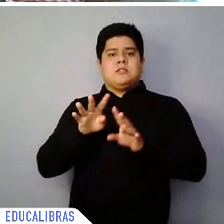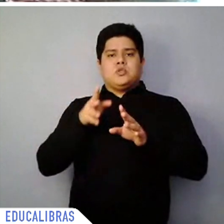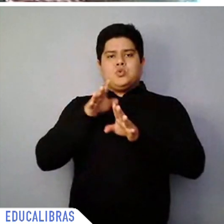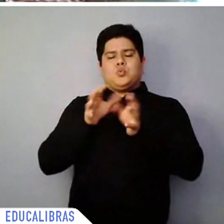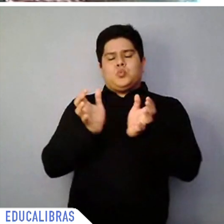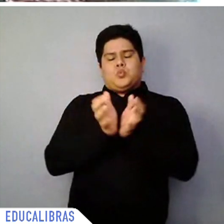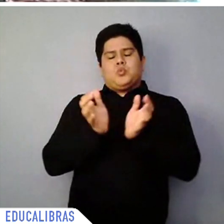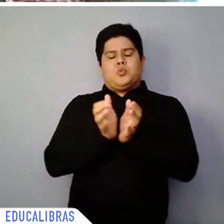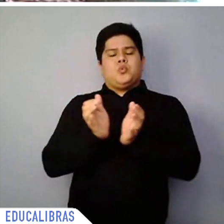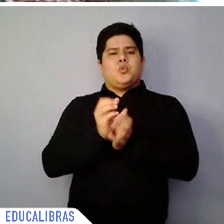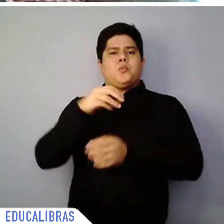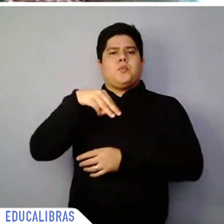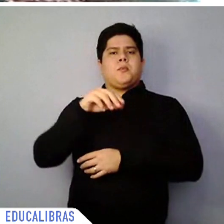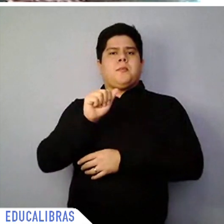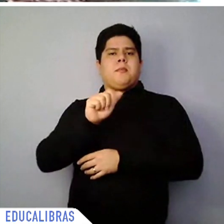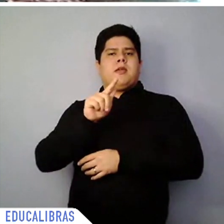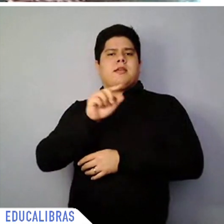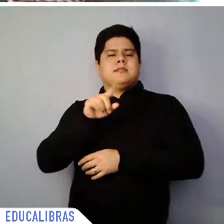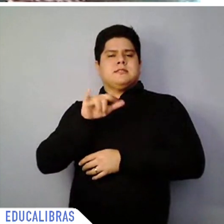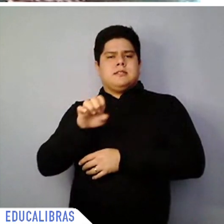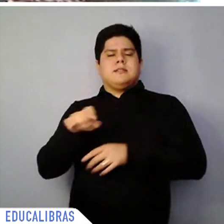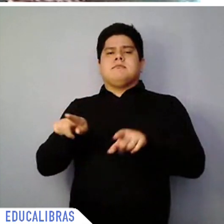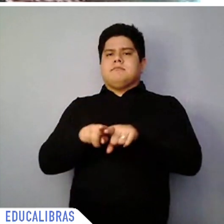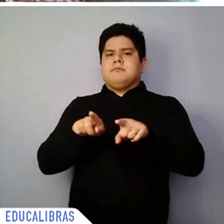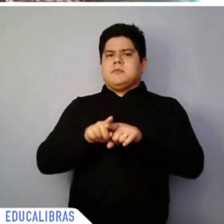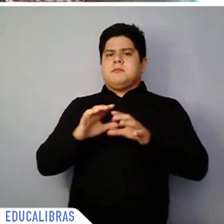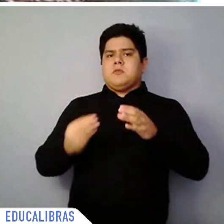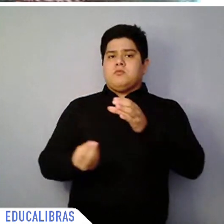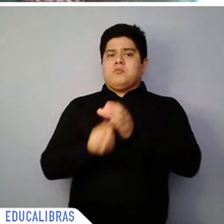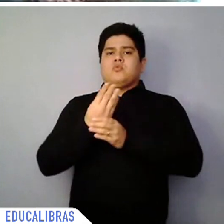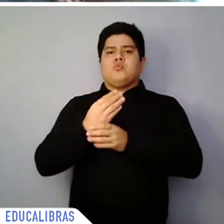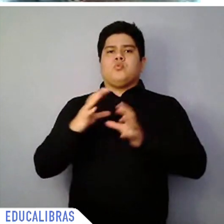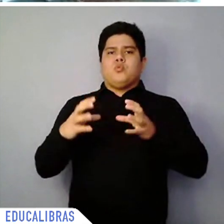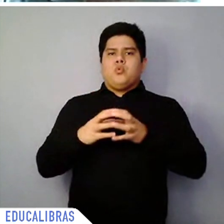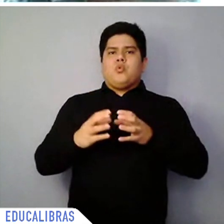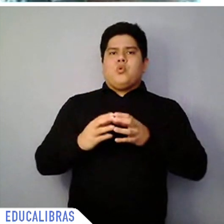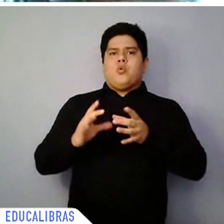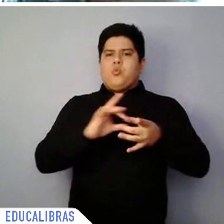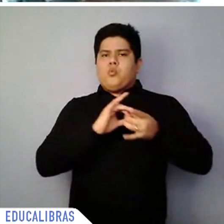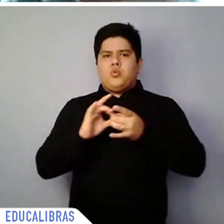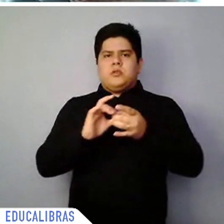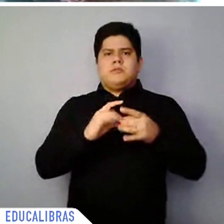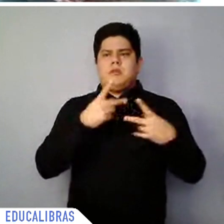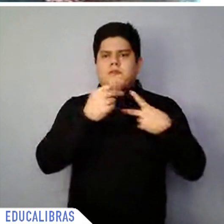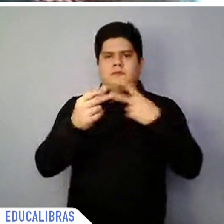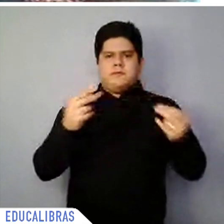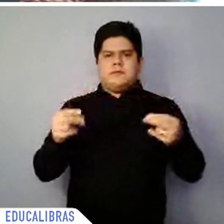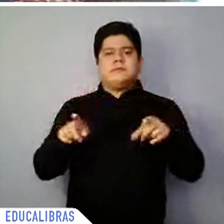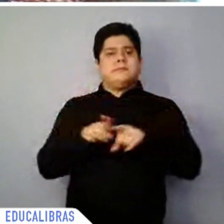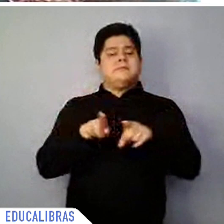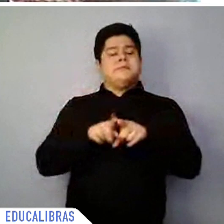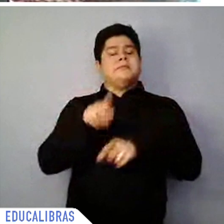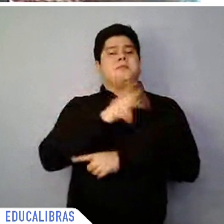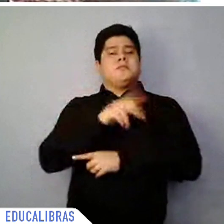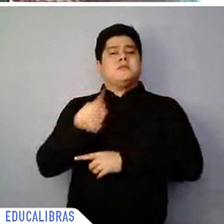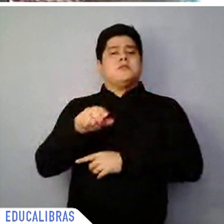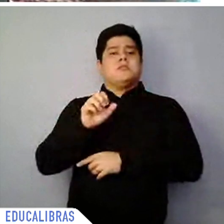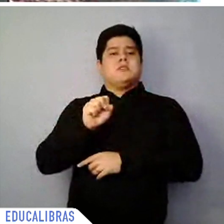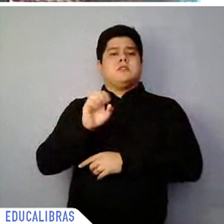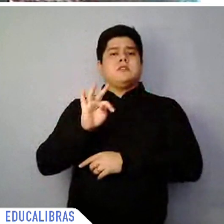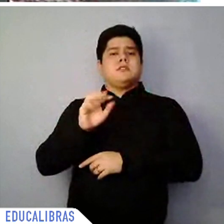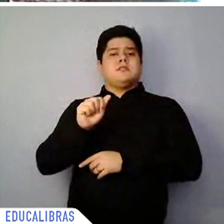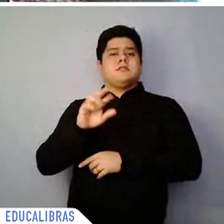Helena Trajano. She's the chairman of the board of Magazine Luiza and president of the group Women of